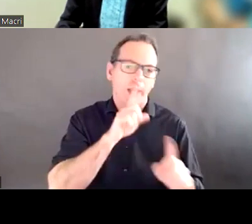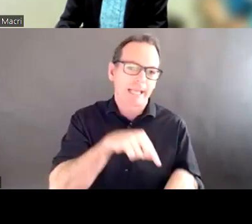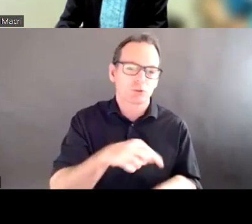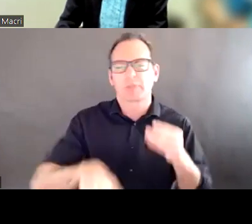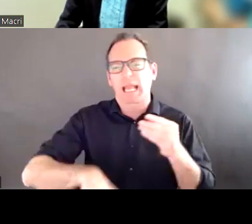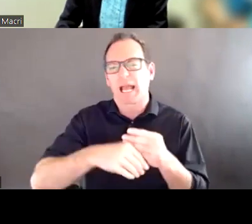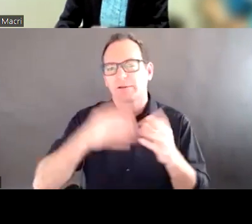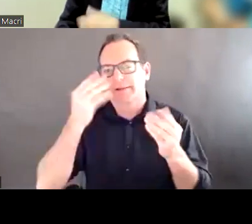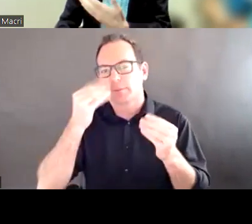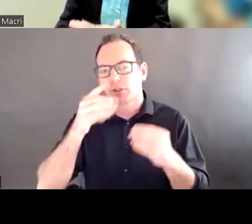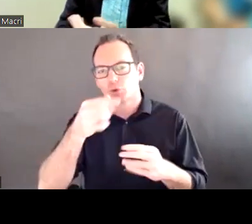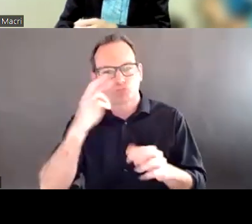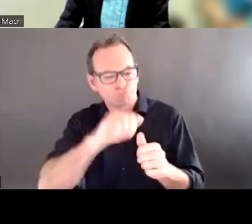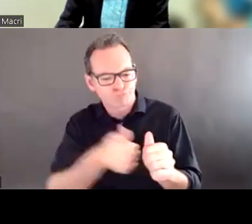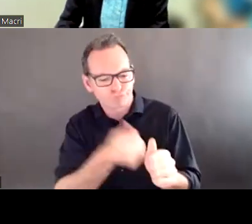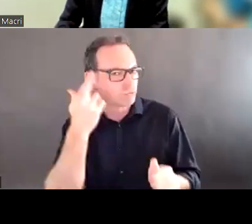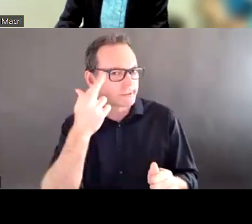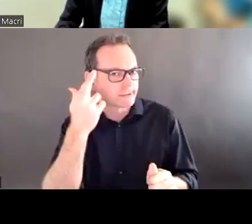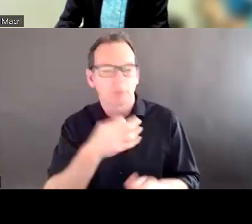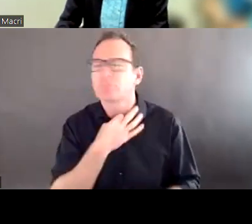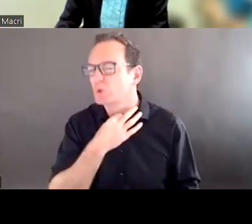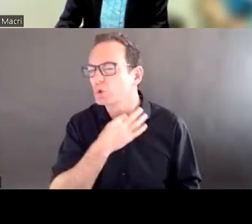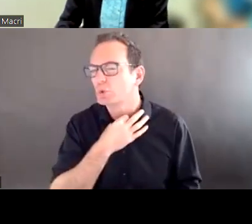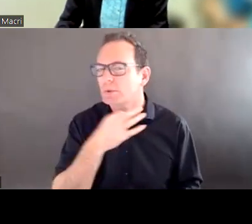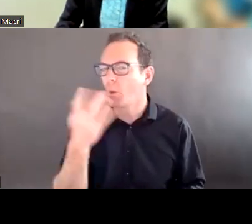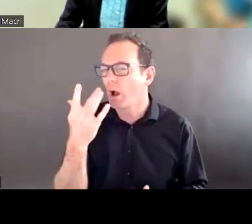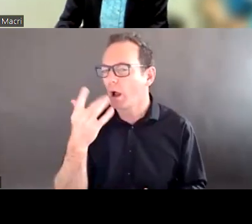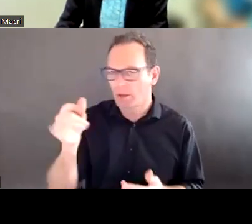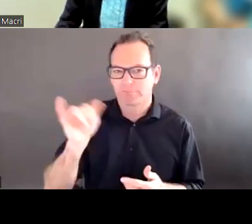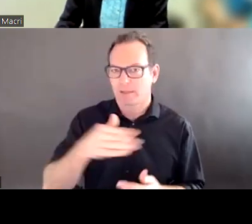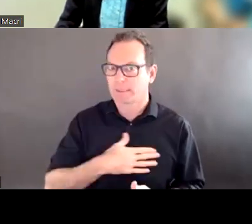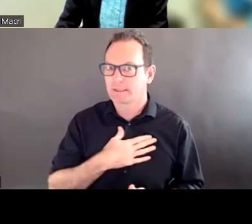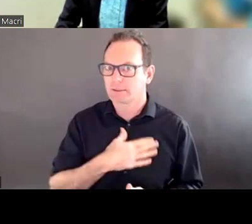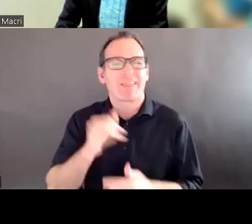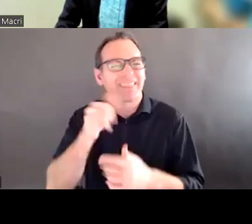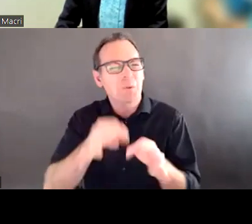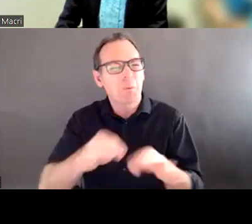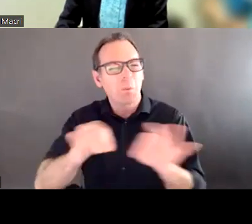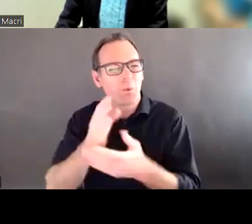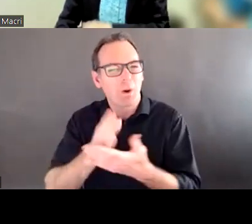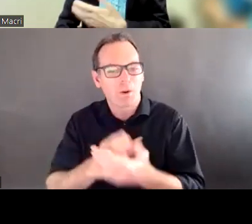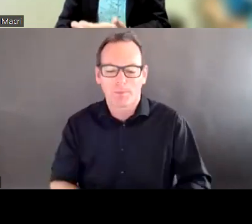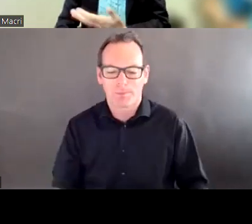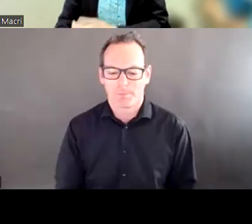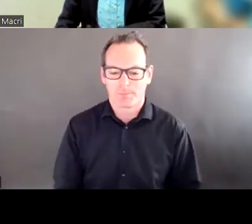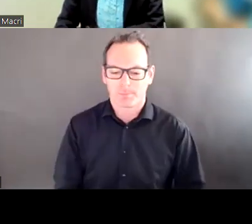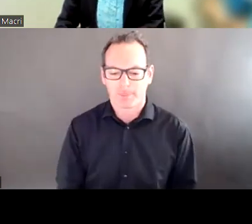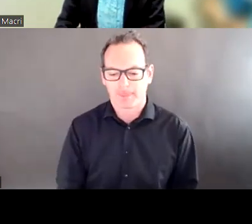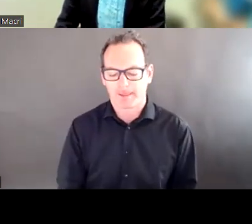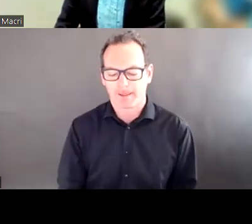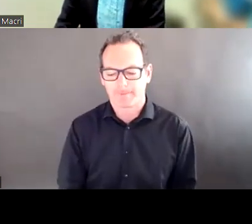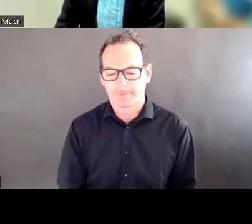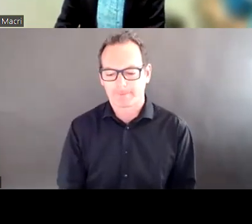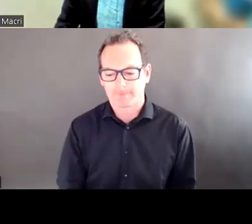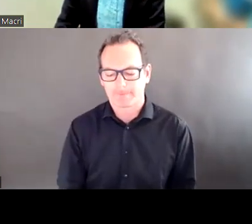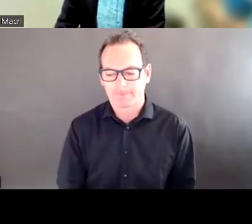then as well. But I'd love to know why you said yes or why you said no. I think that's very important. So just thinking about this, I'll share a little bit more